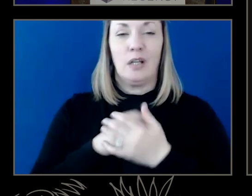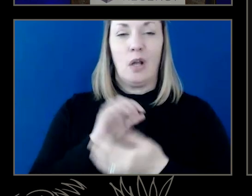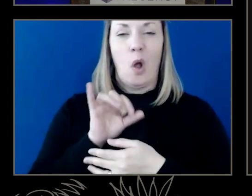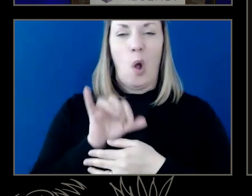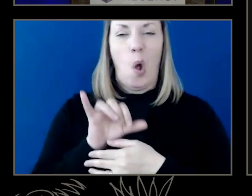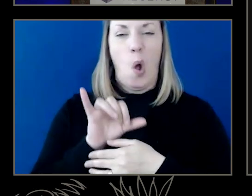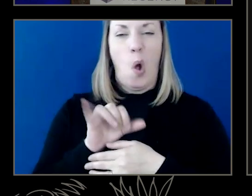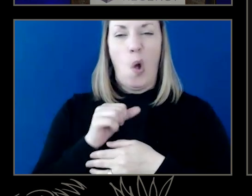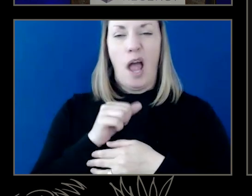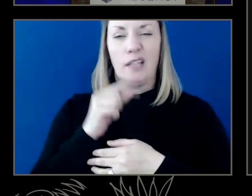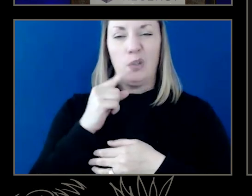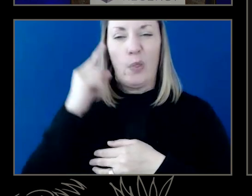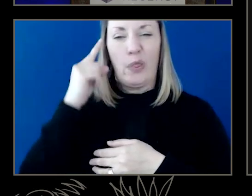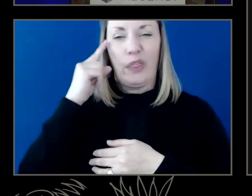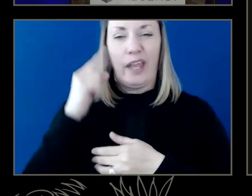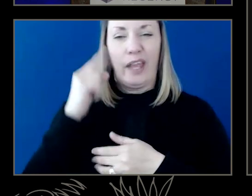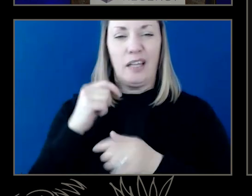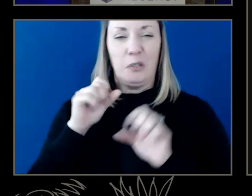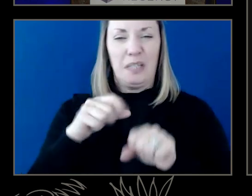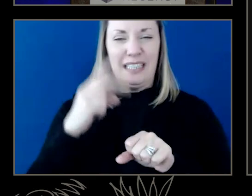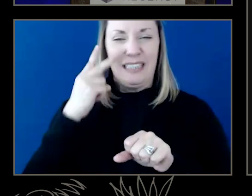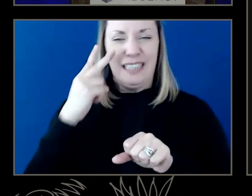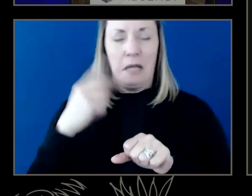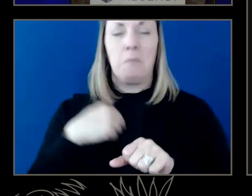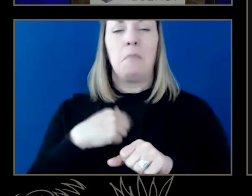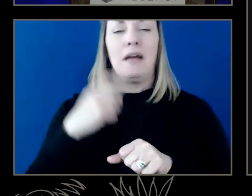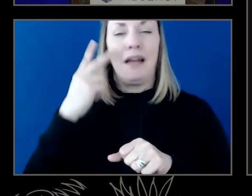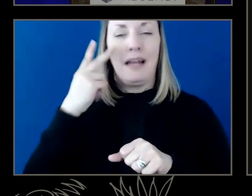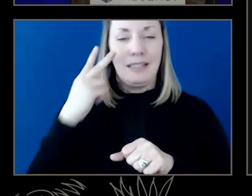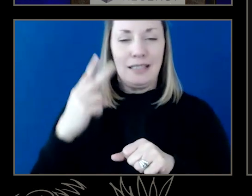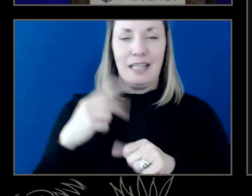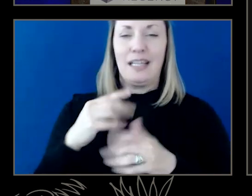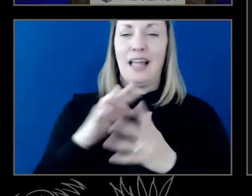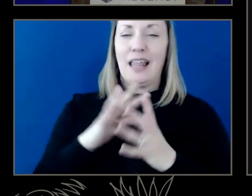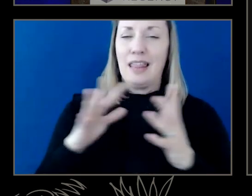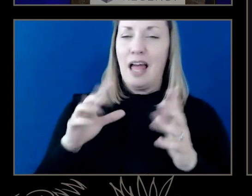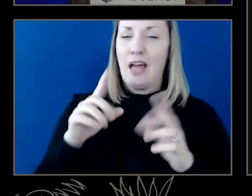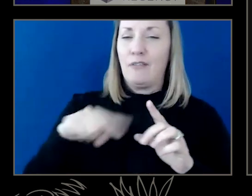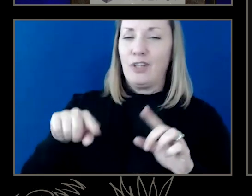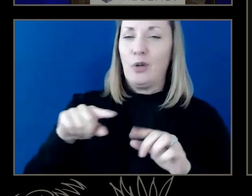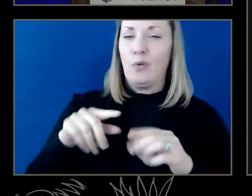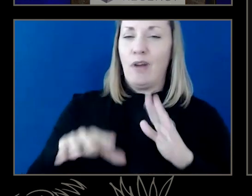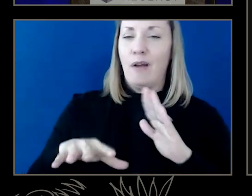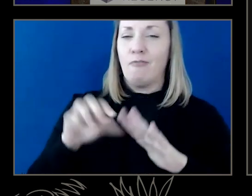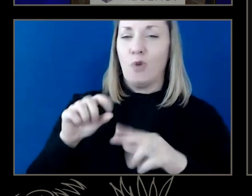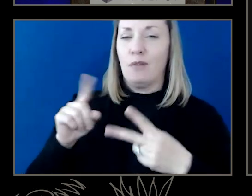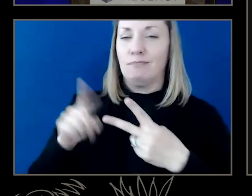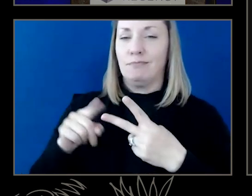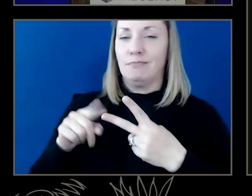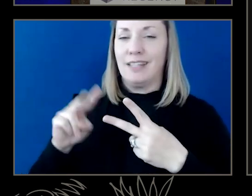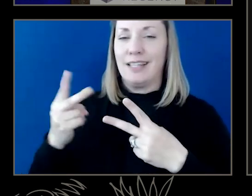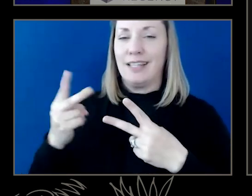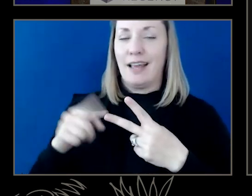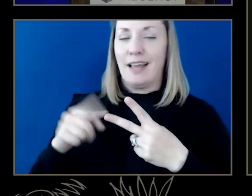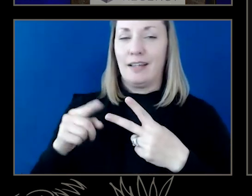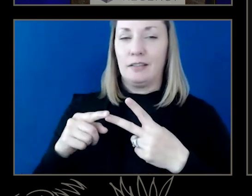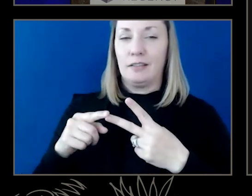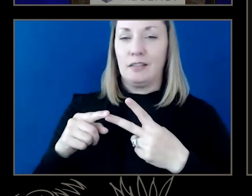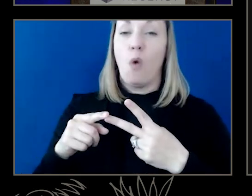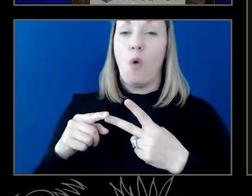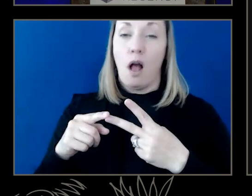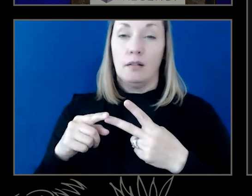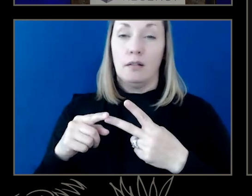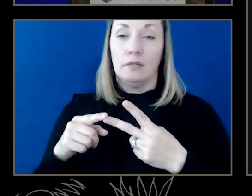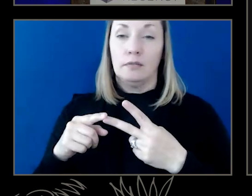I don't think you're able to see it, but I see that a majority of you have chosen the second option. Well, it is